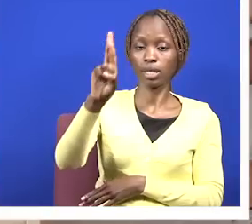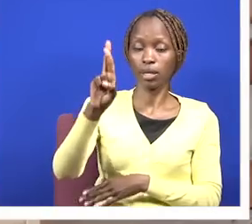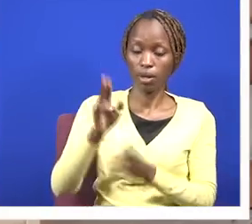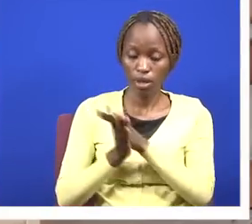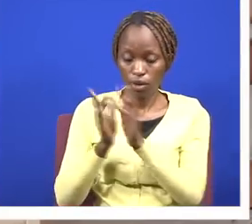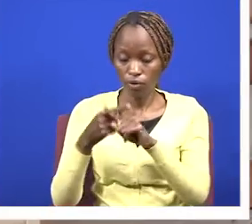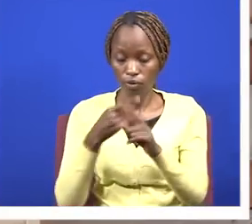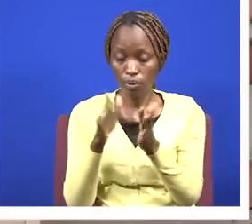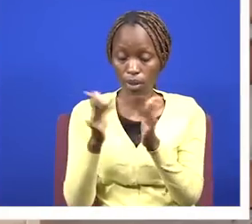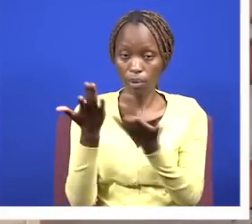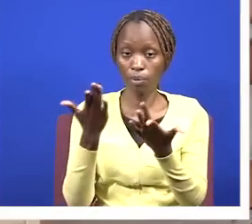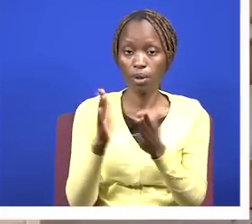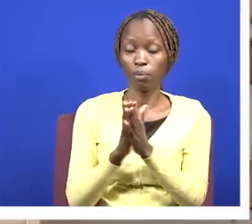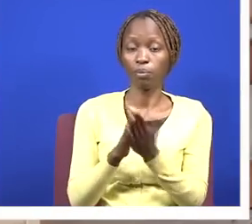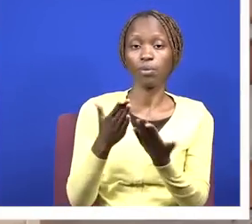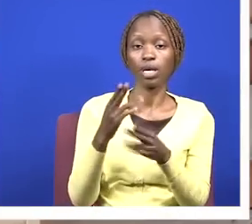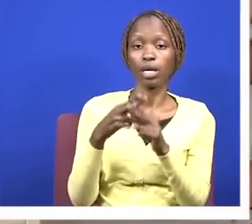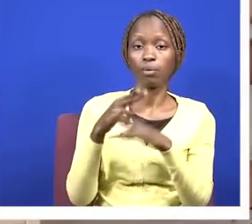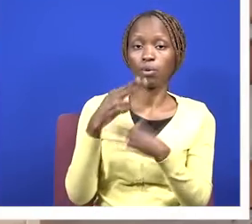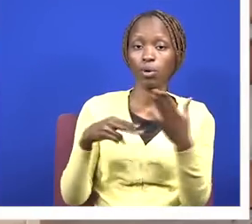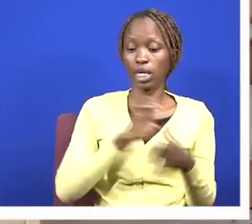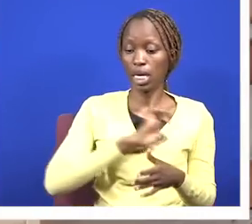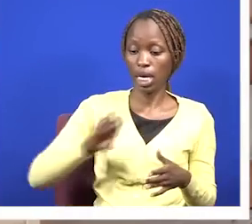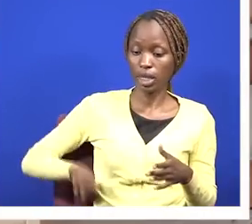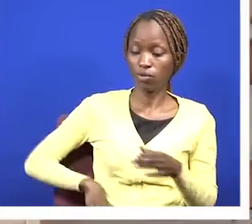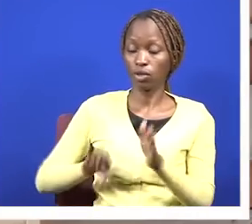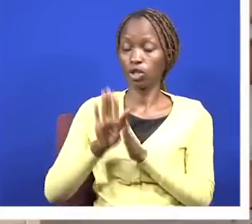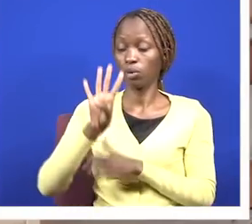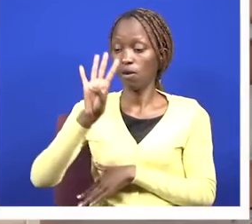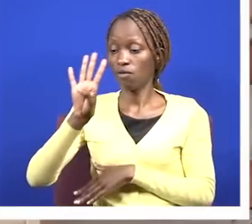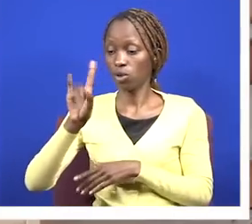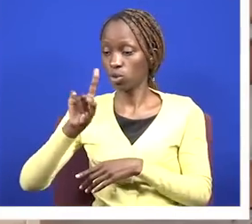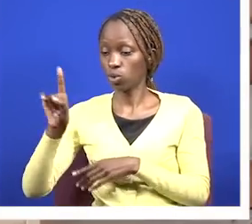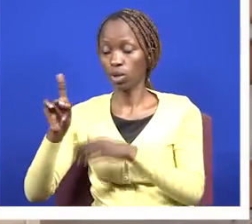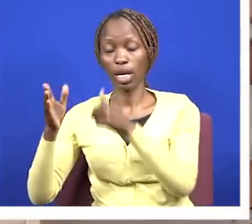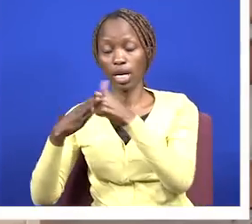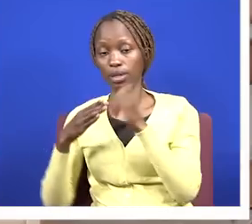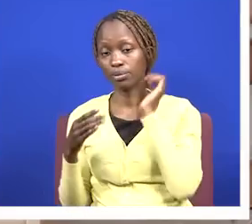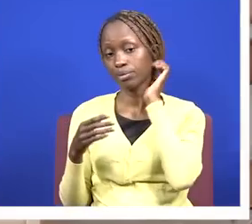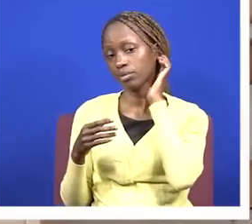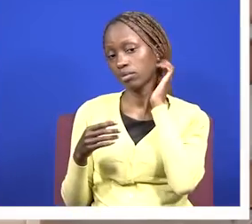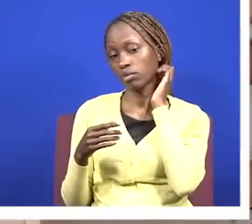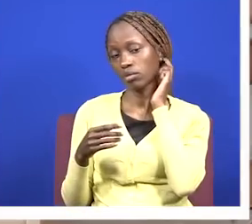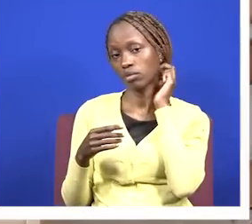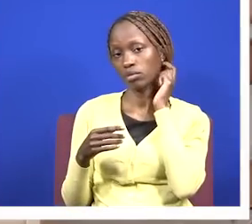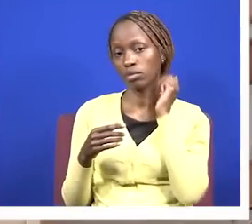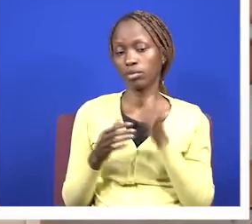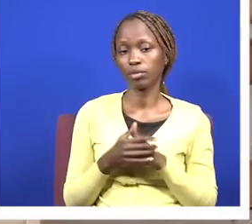Esther, from chapter 4 all the way to chapter 9. So turn with me and